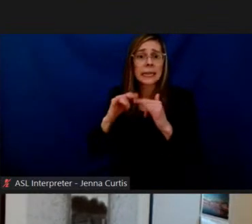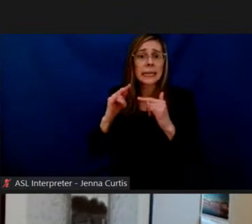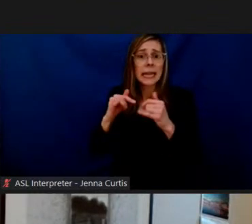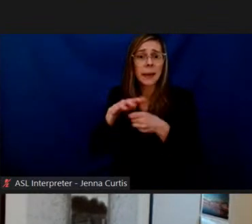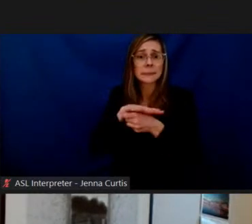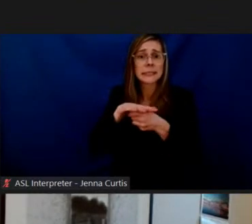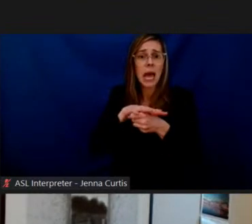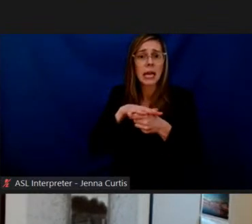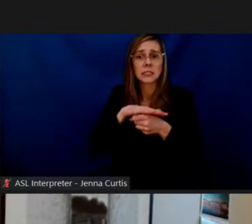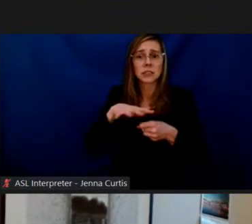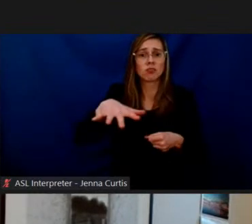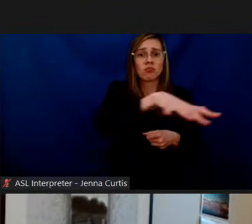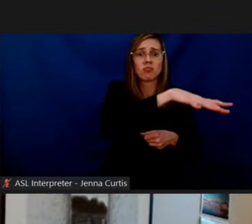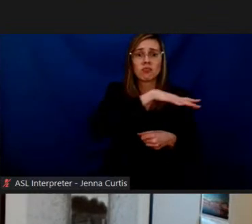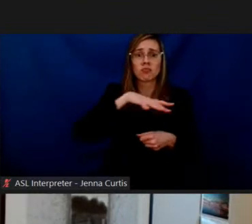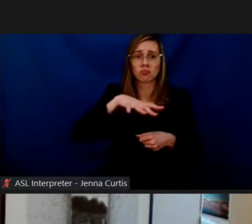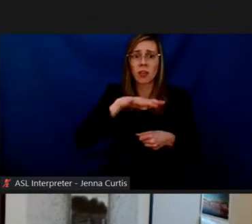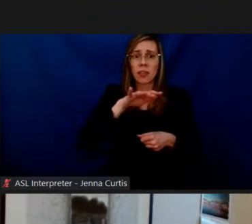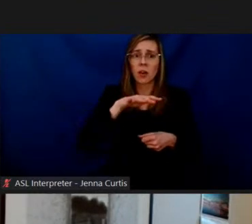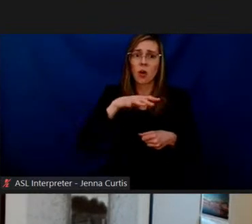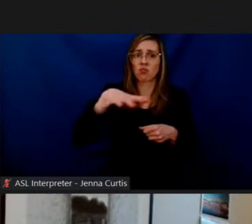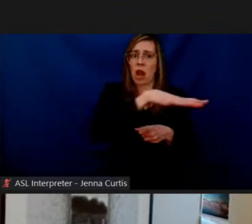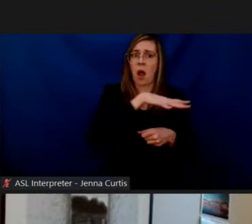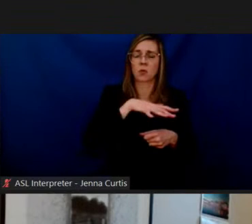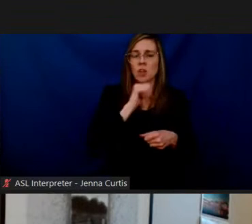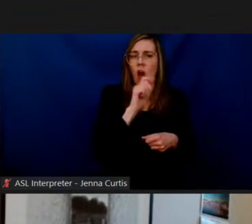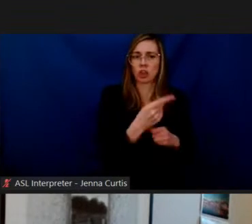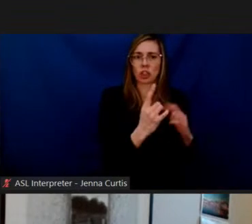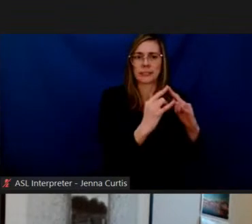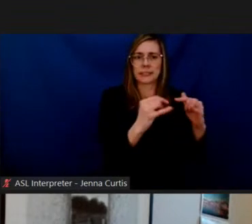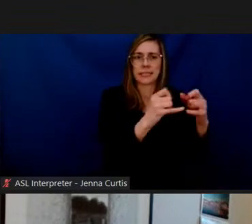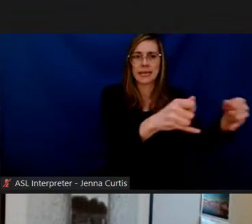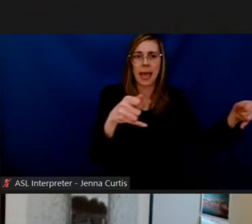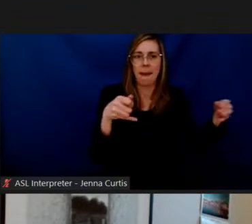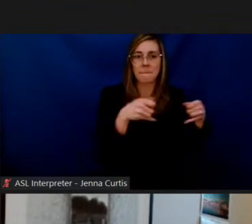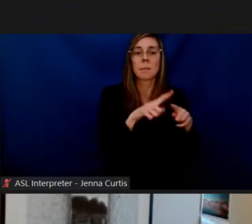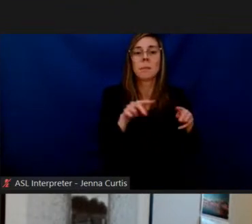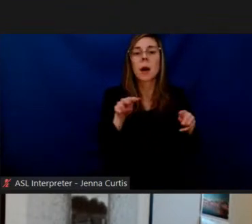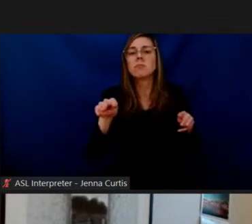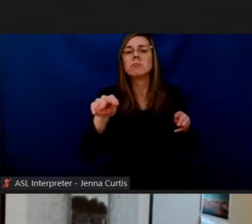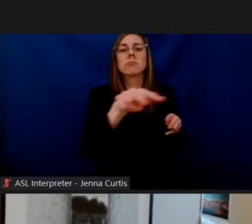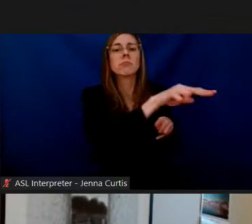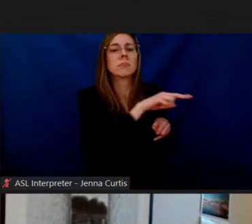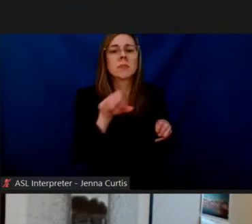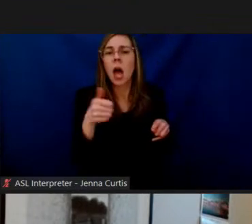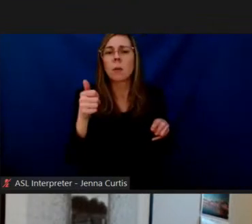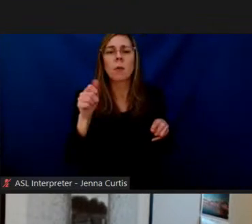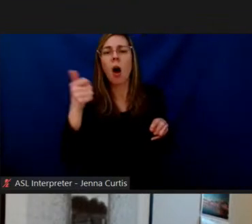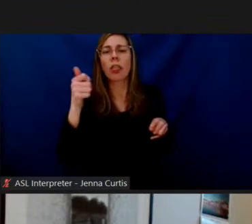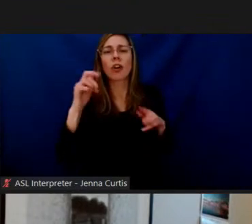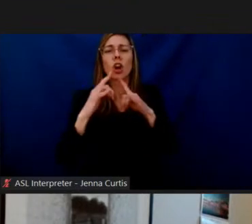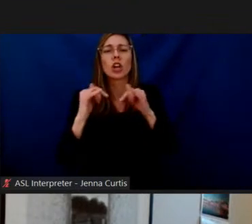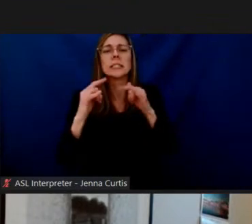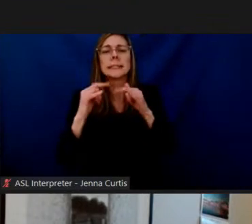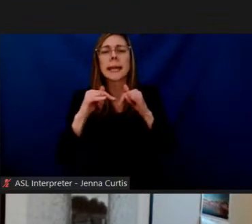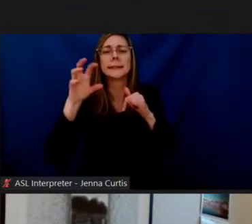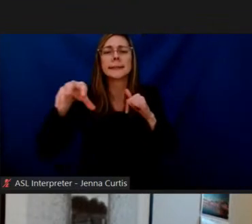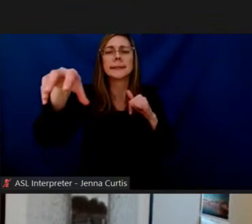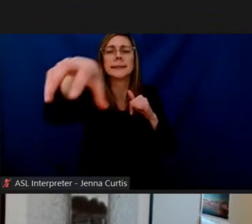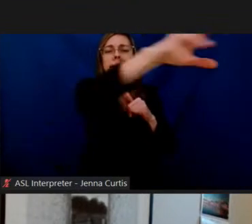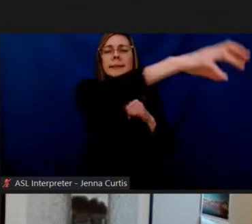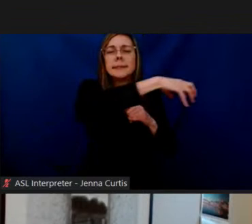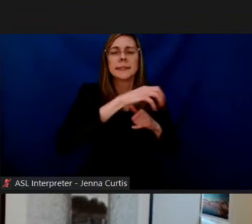around the encampment? And at the end, we want to measure how many are there afterwards. We can and we